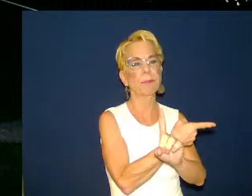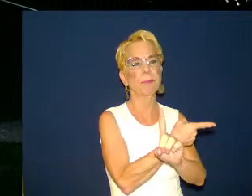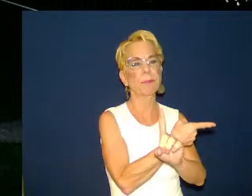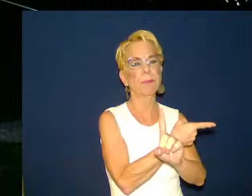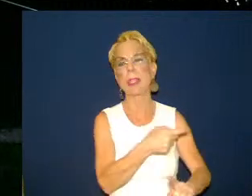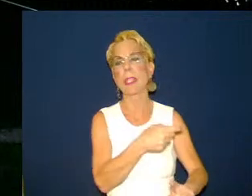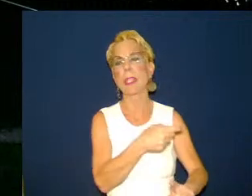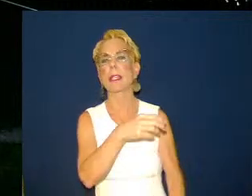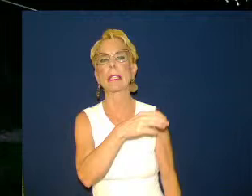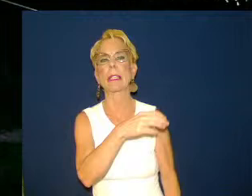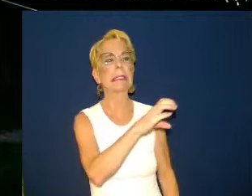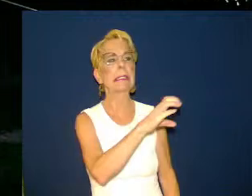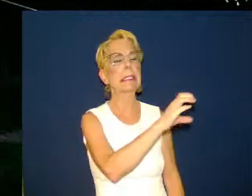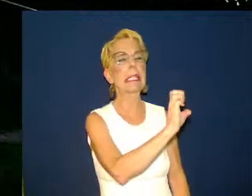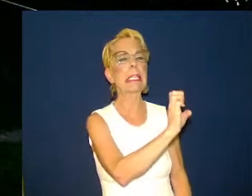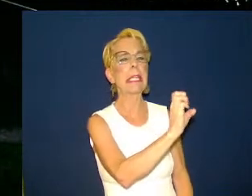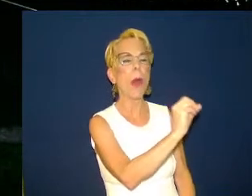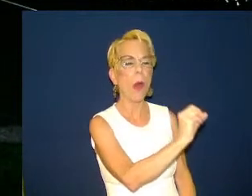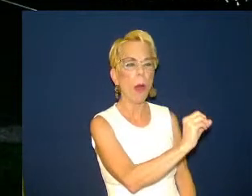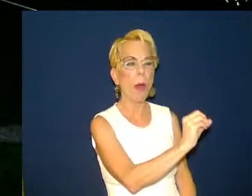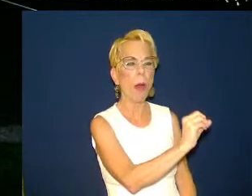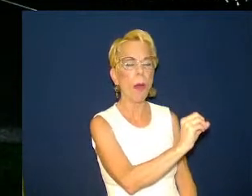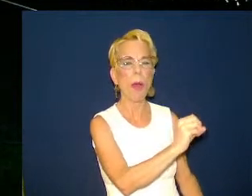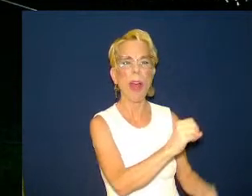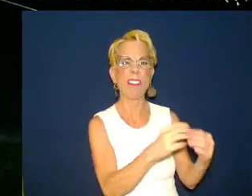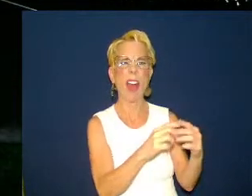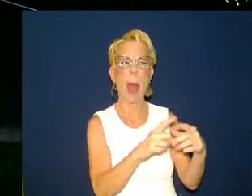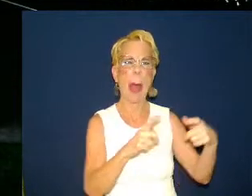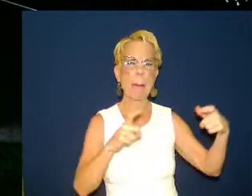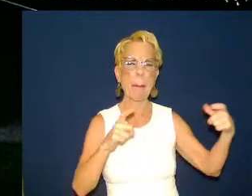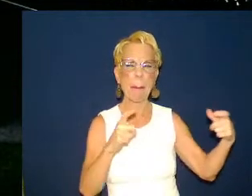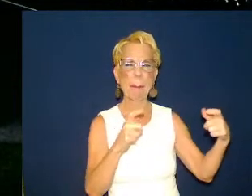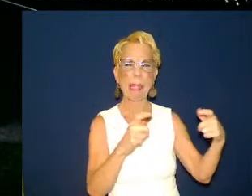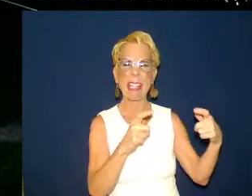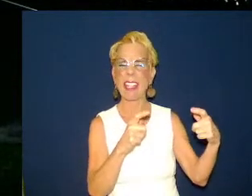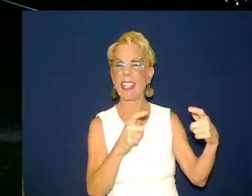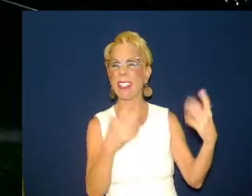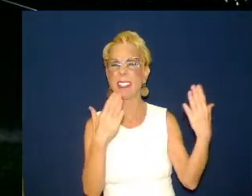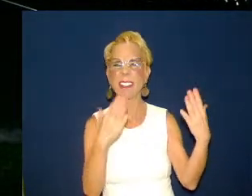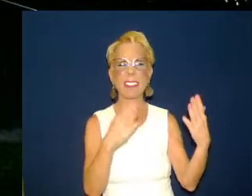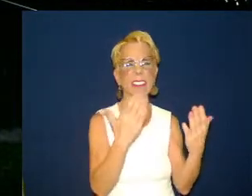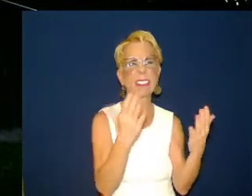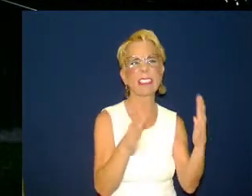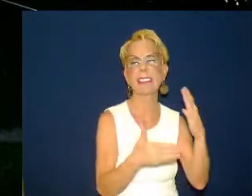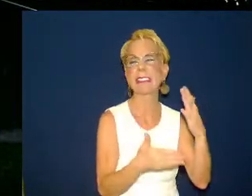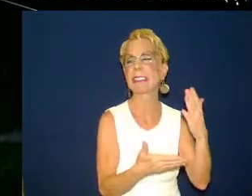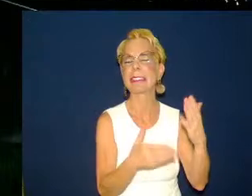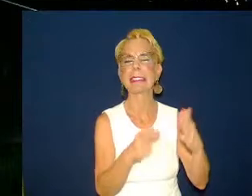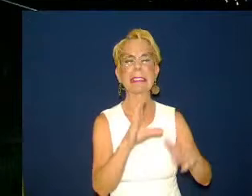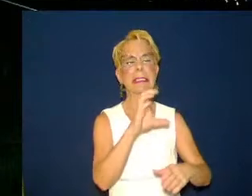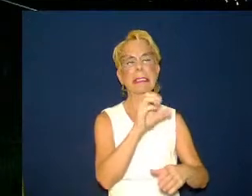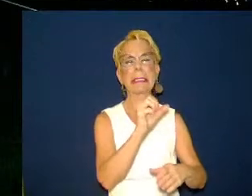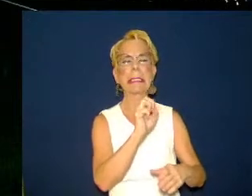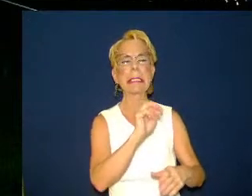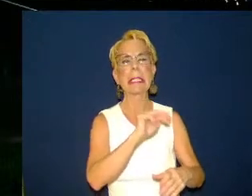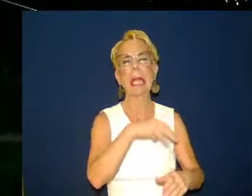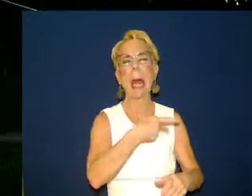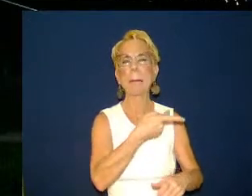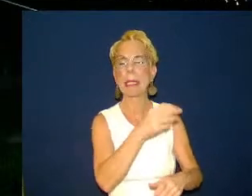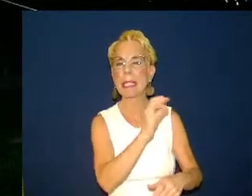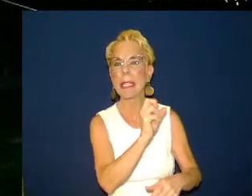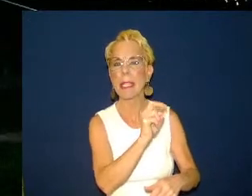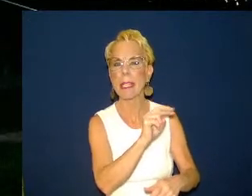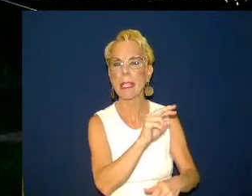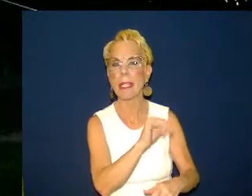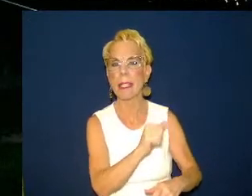was looking for the nearest chair to jump down in, he just sat down right in the middle of all the chairs, and one of his young assistants said, no, Mr.